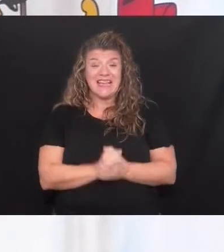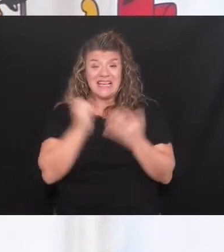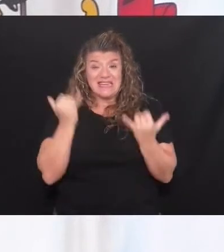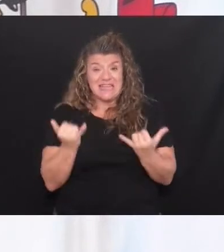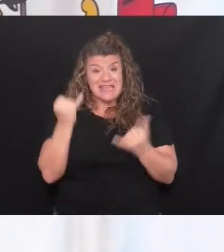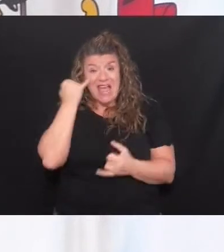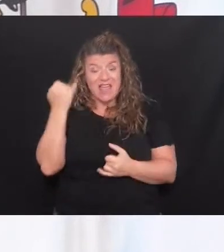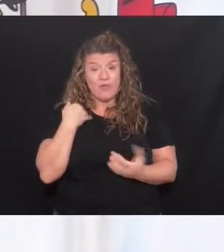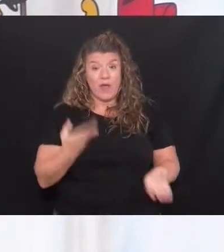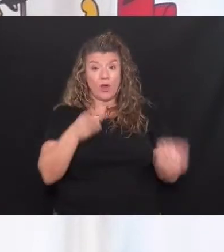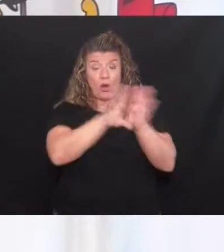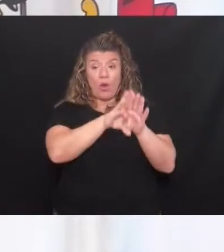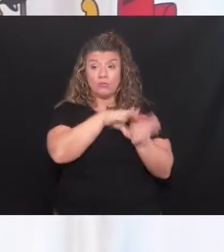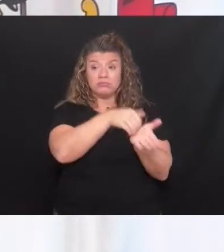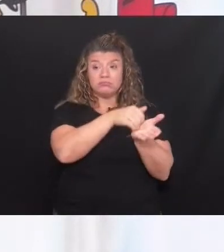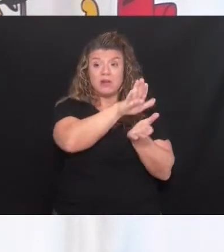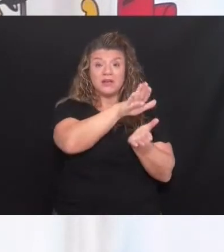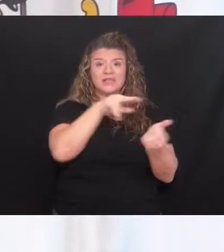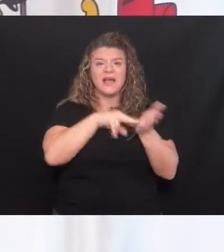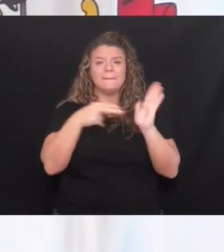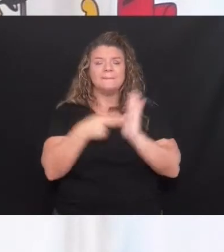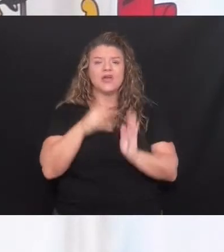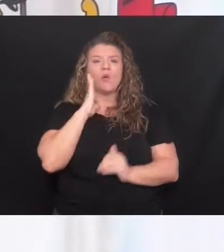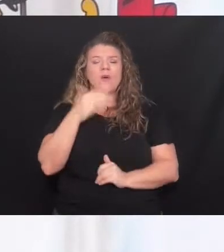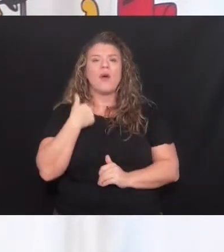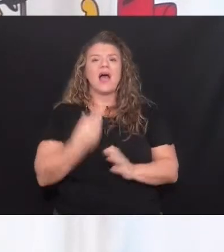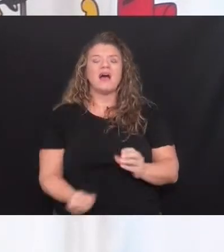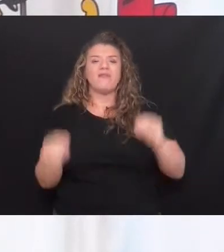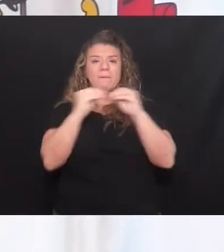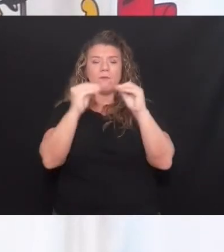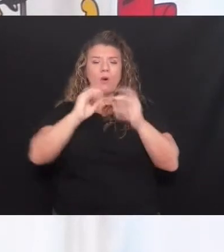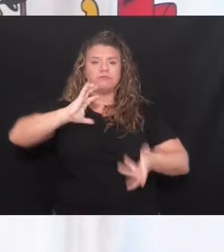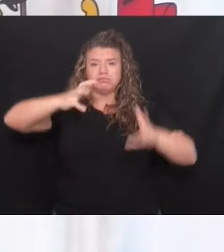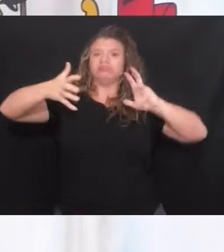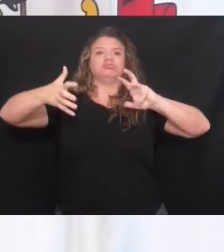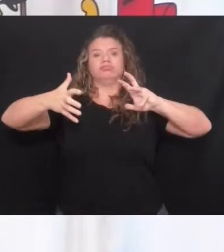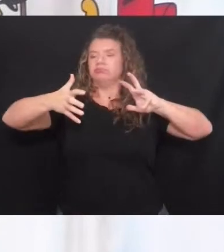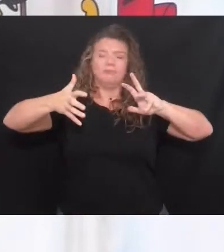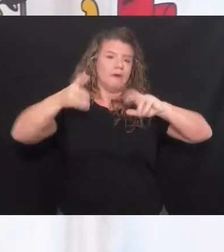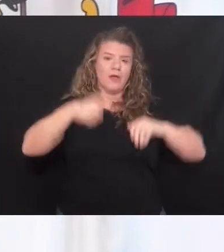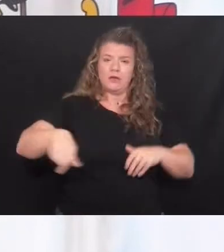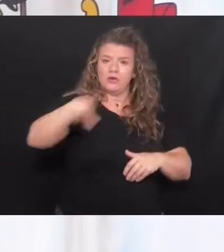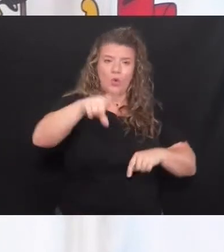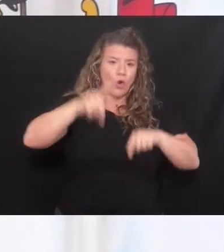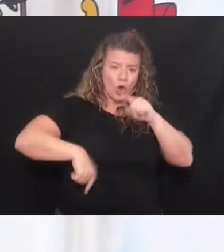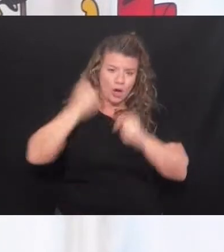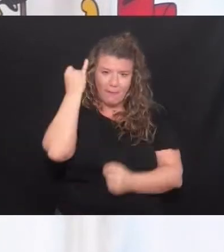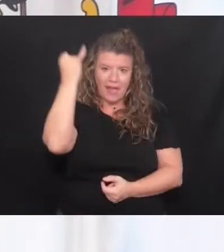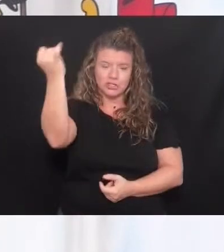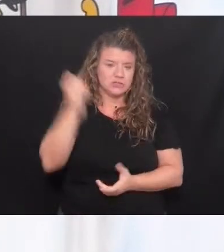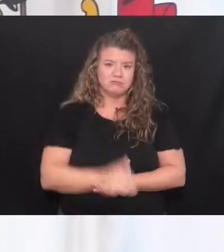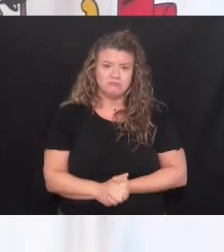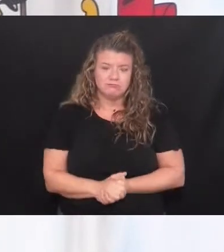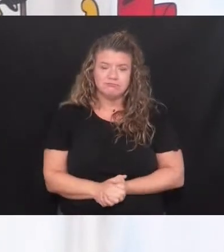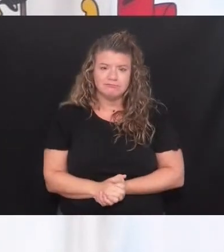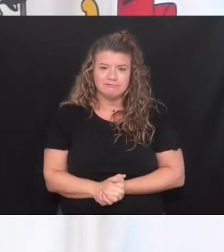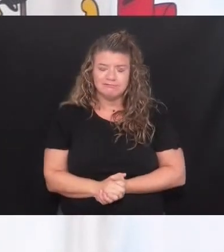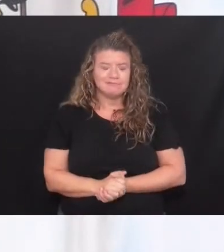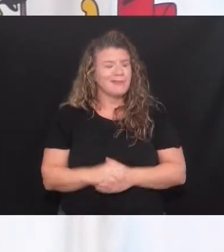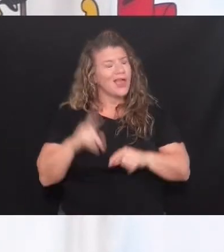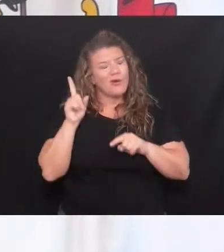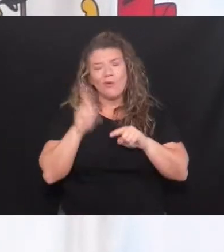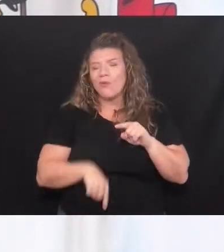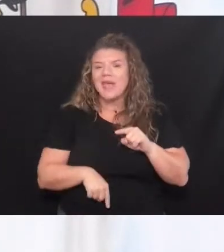do that, we will have more disruptions than you can possibly imagine, and we